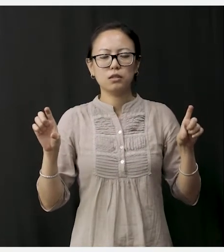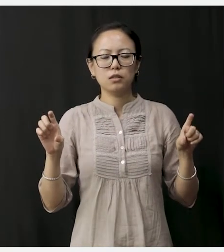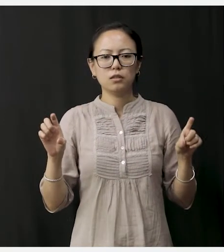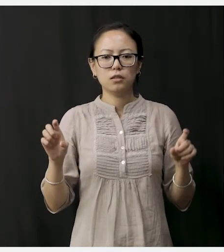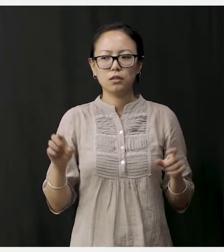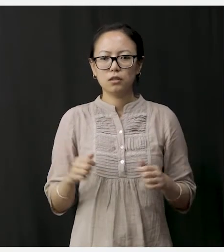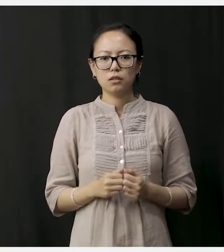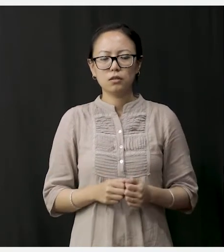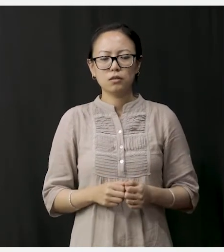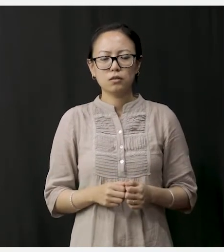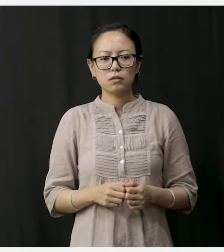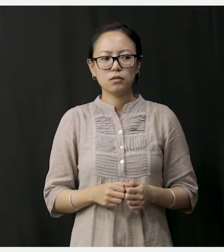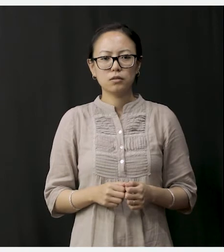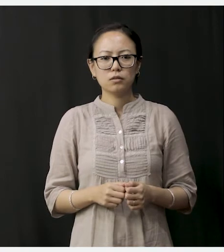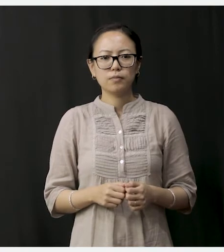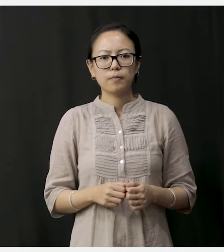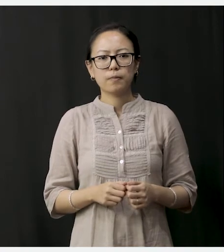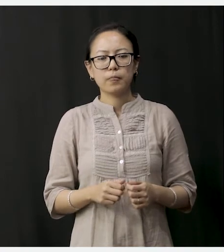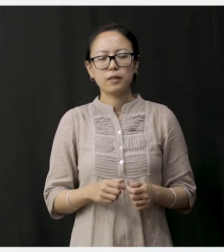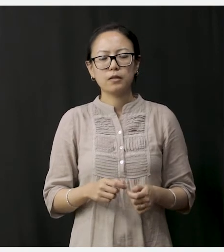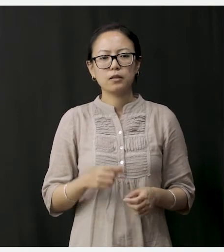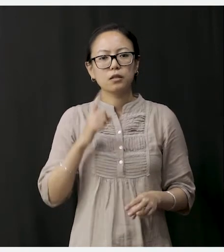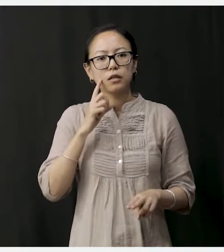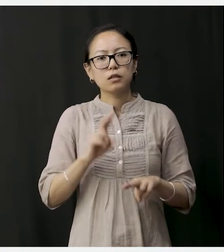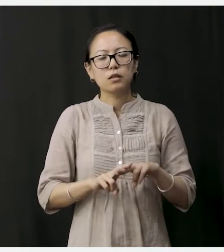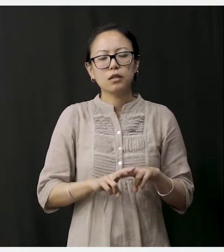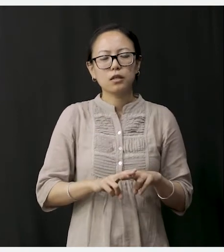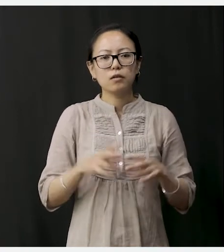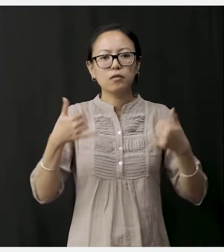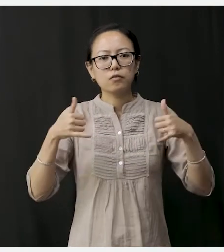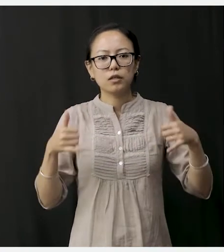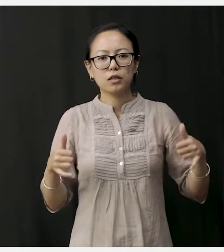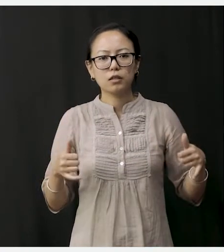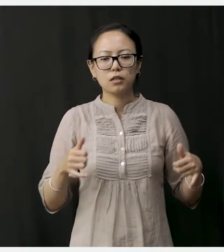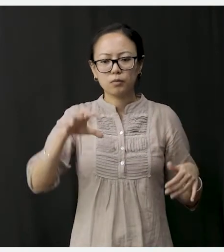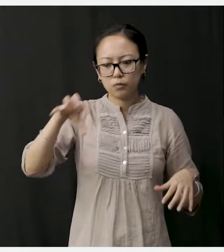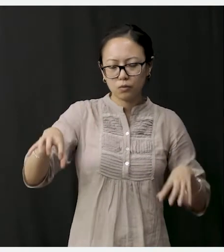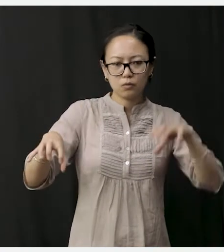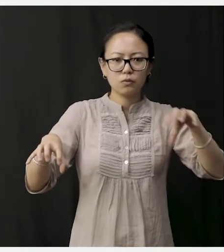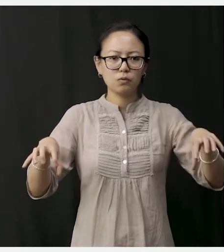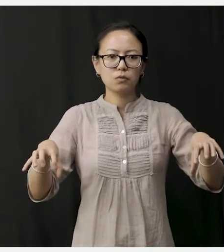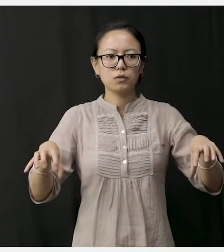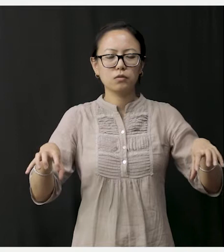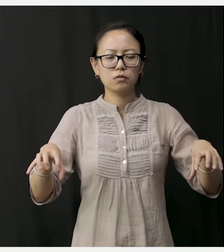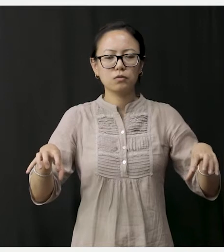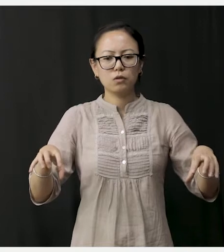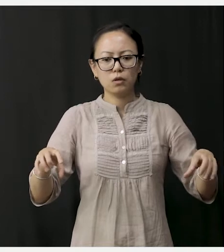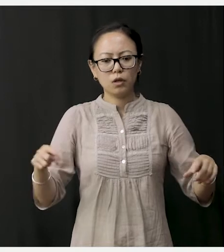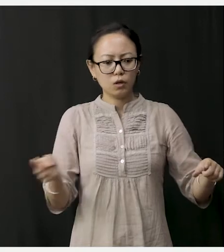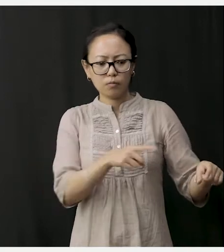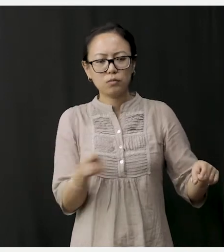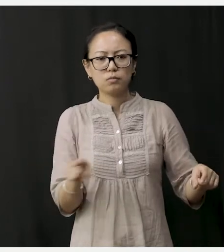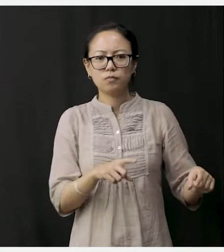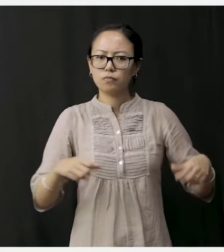or you are playing with two people, right? Or likewise, so you should never fight among yourselves. You should be good to one another.